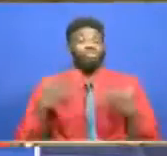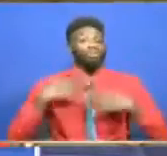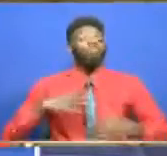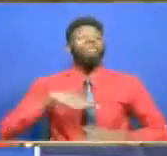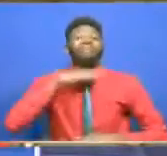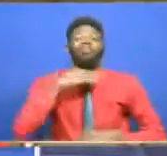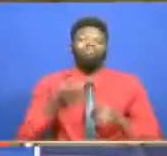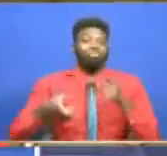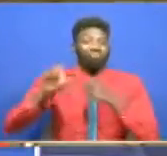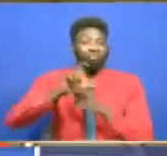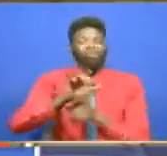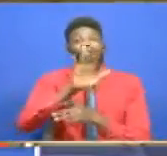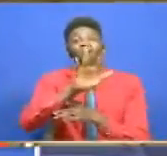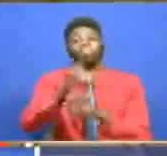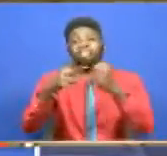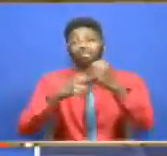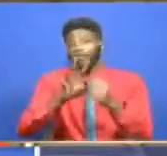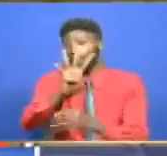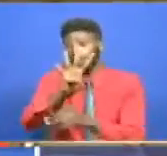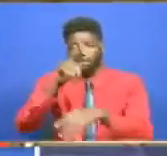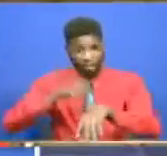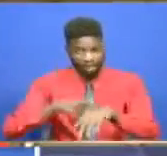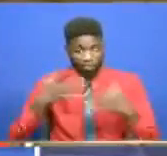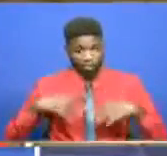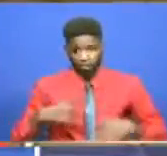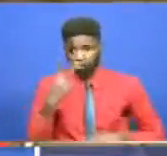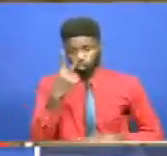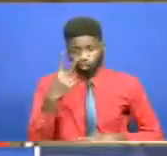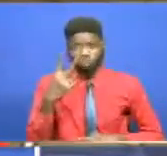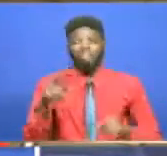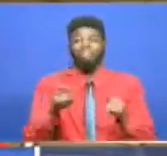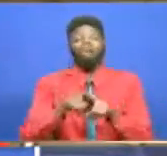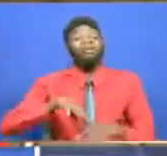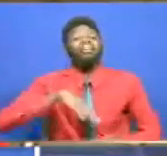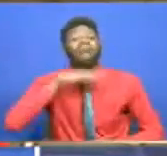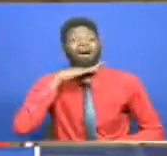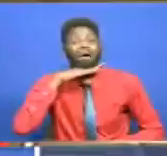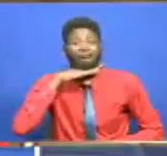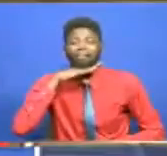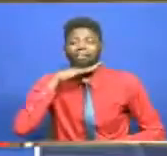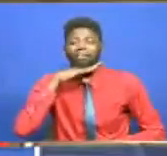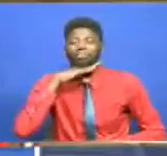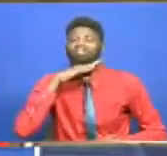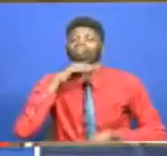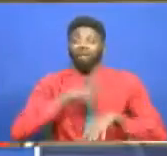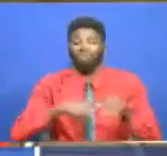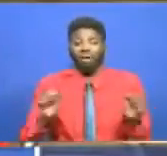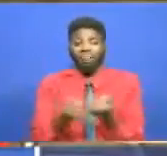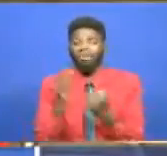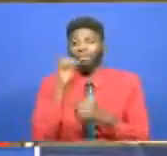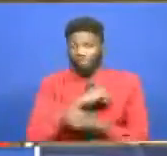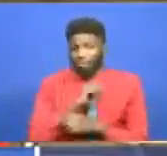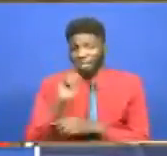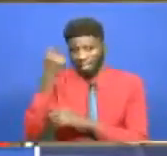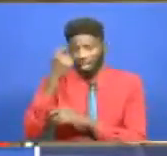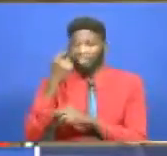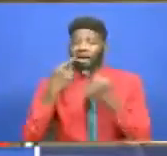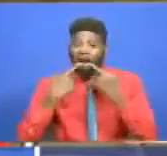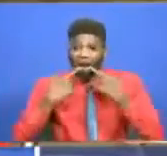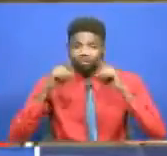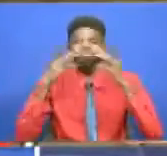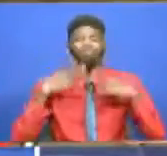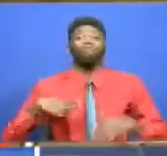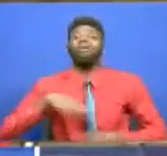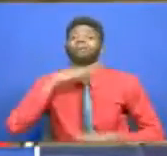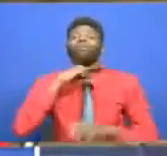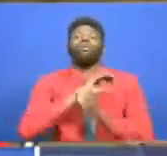to 574 after two more people succumbed barely 2 days after the country reported no fatalities from the